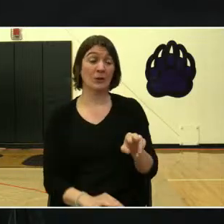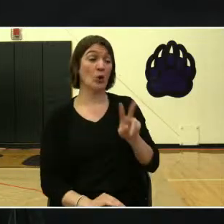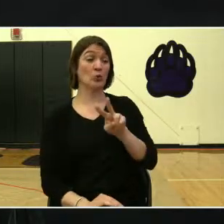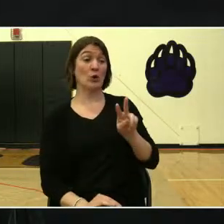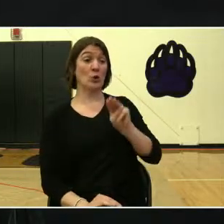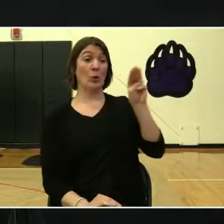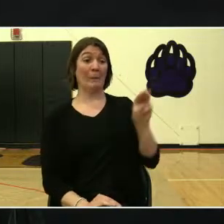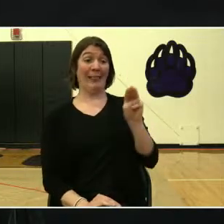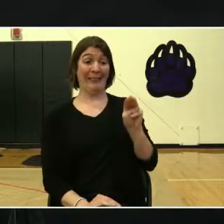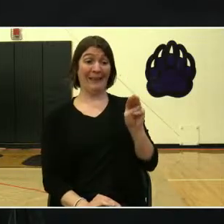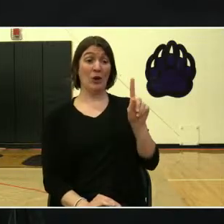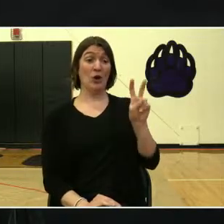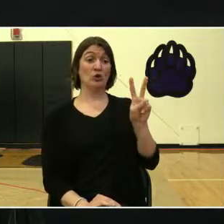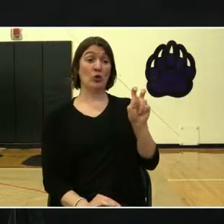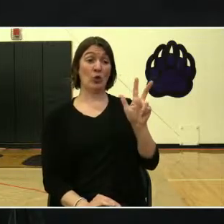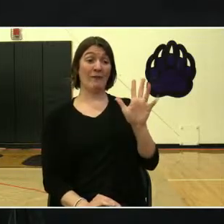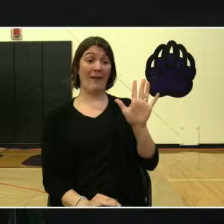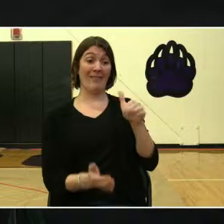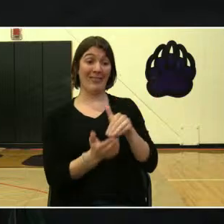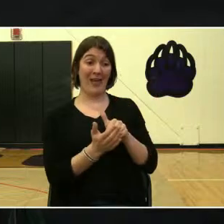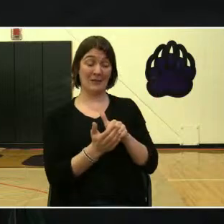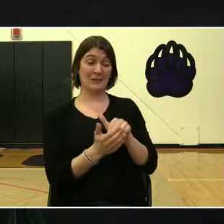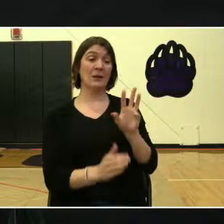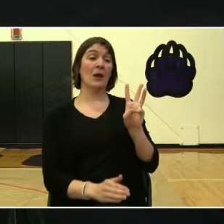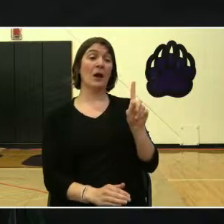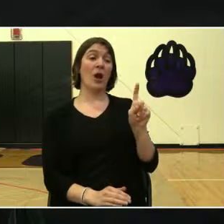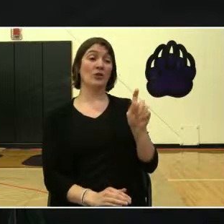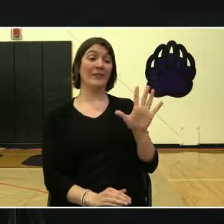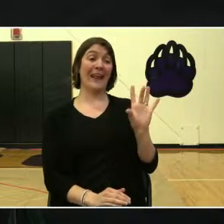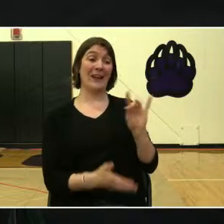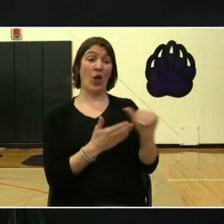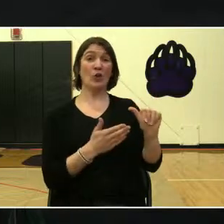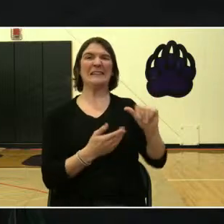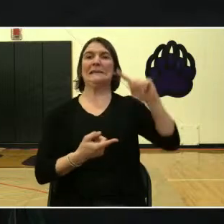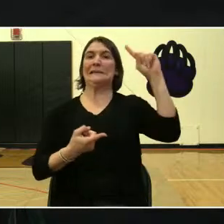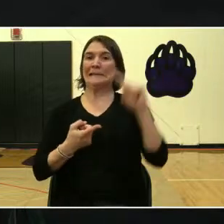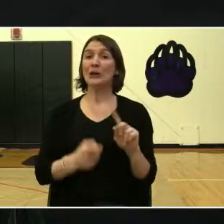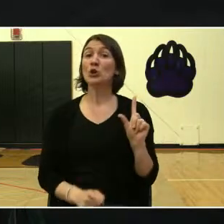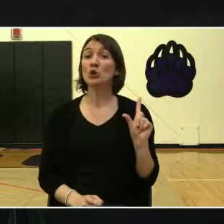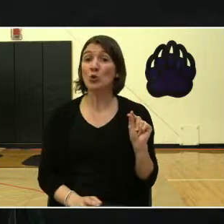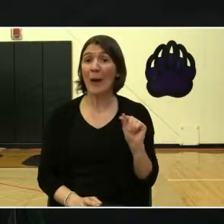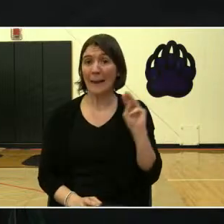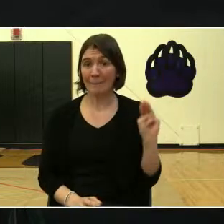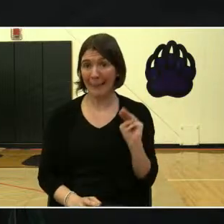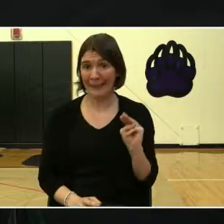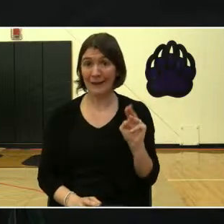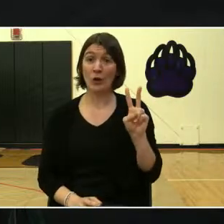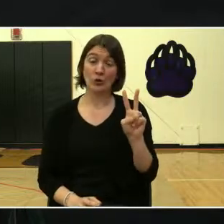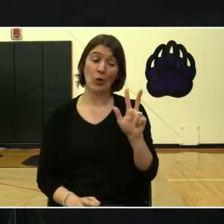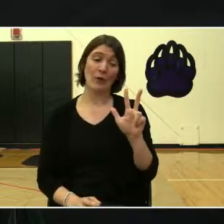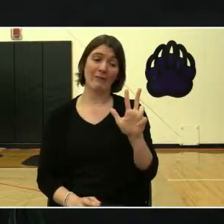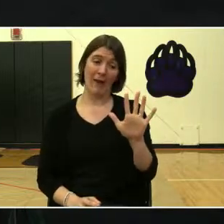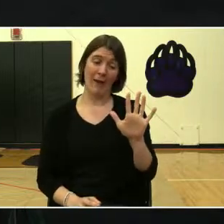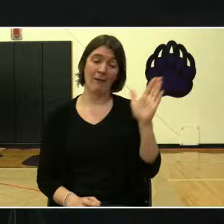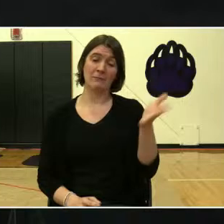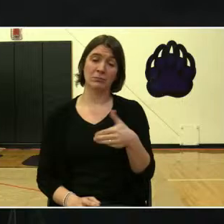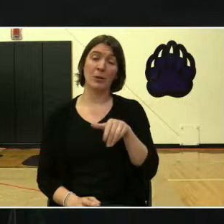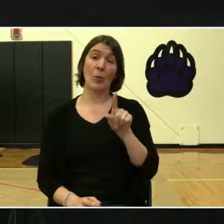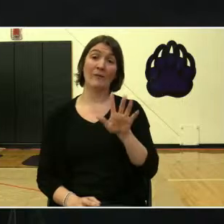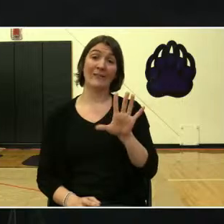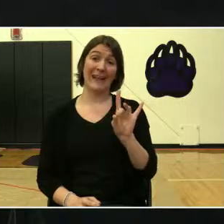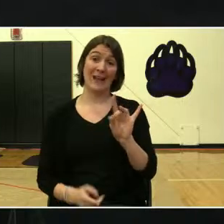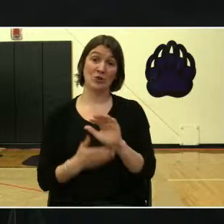22 m235 1,158 to 20,23 $